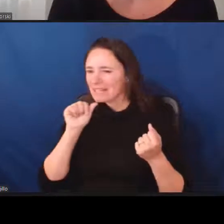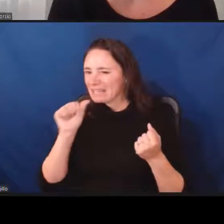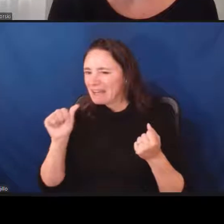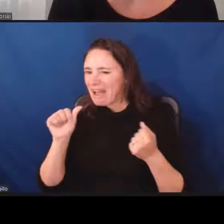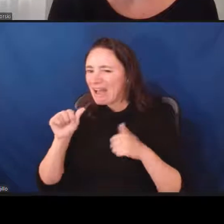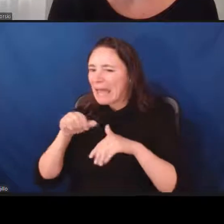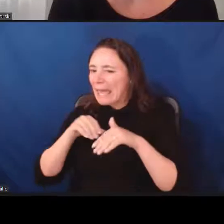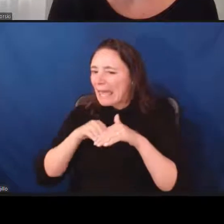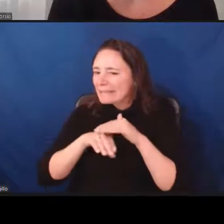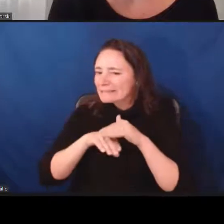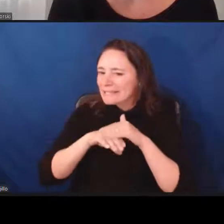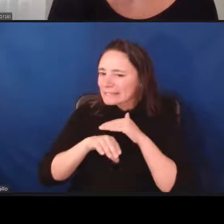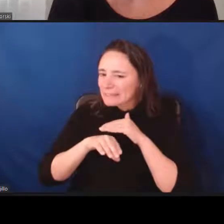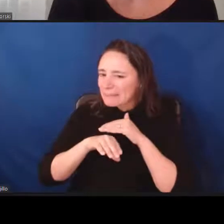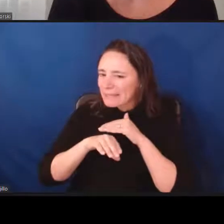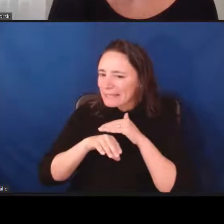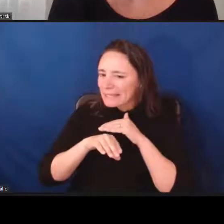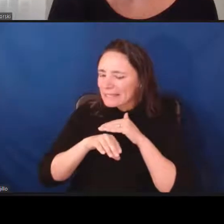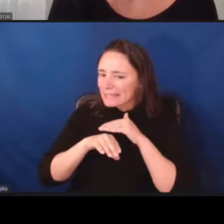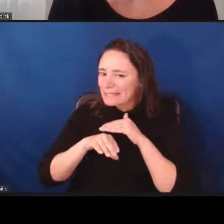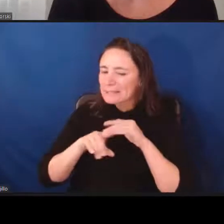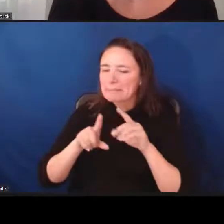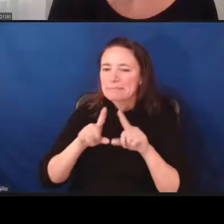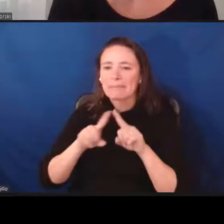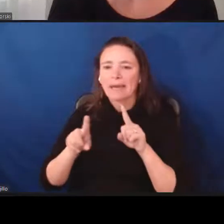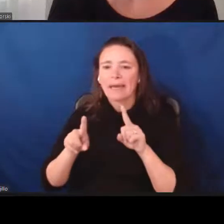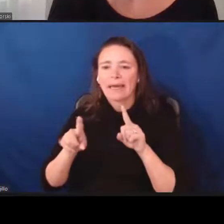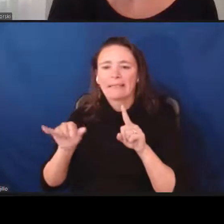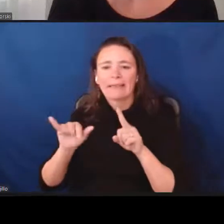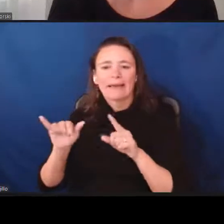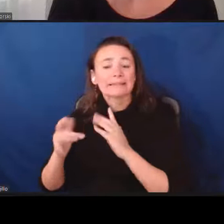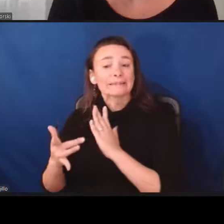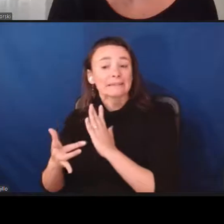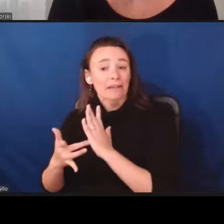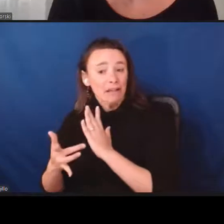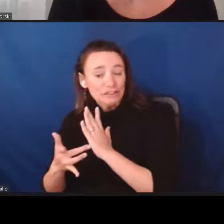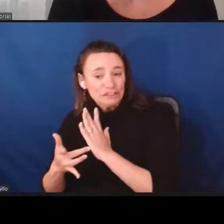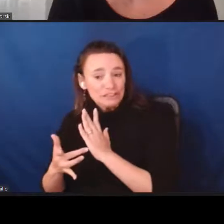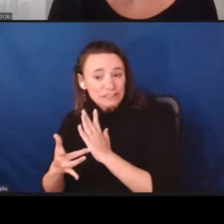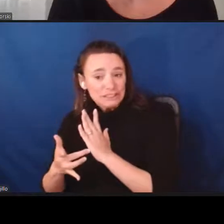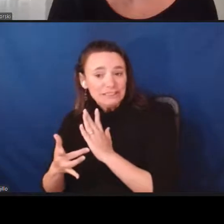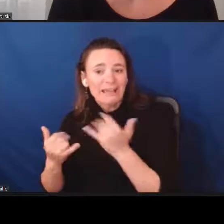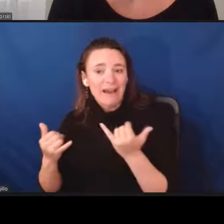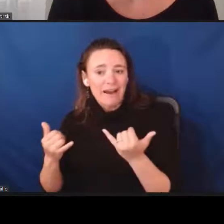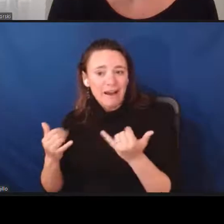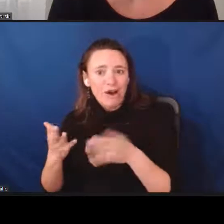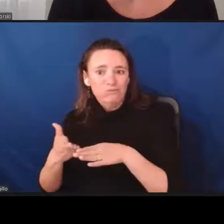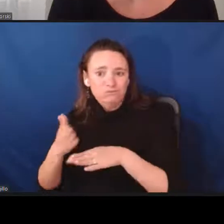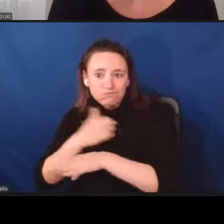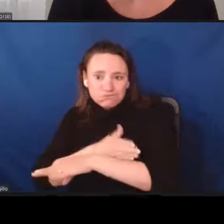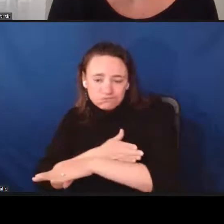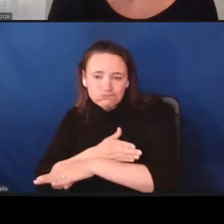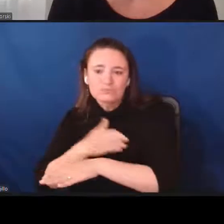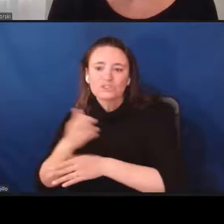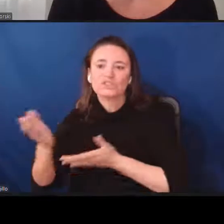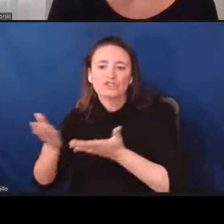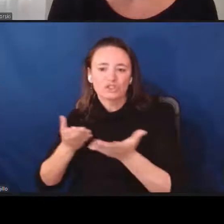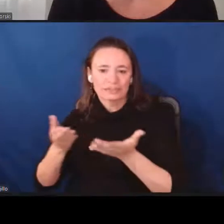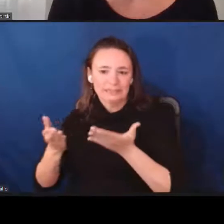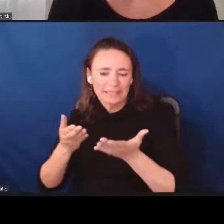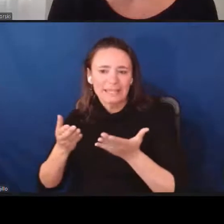accessibility, but just the technology and services that they have for people with